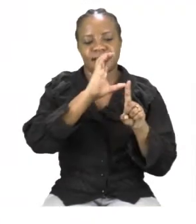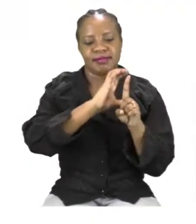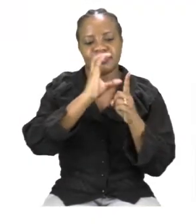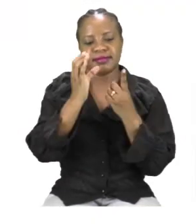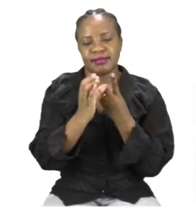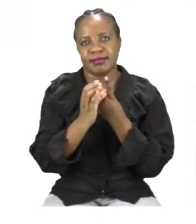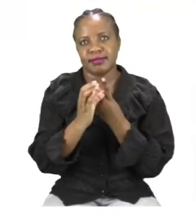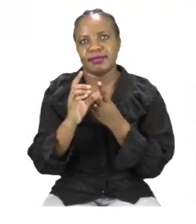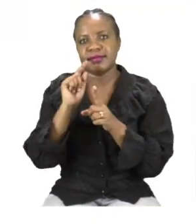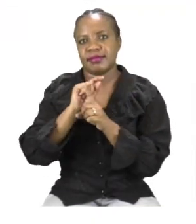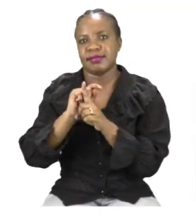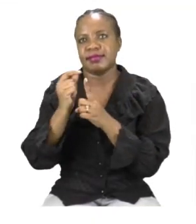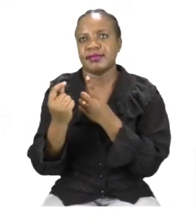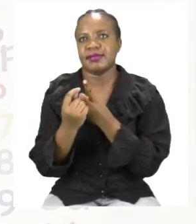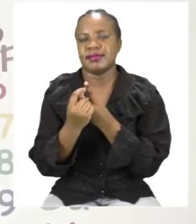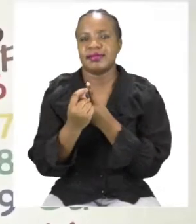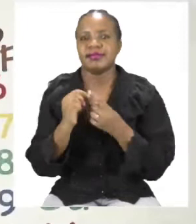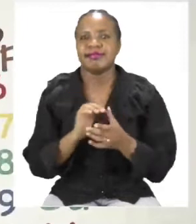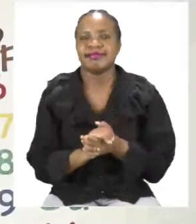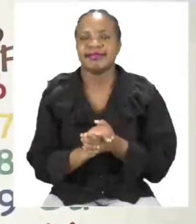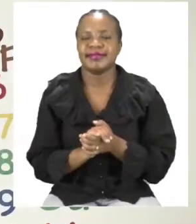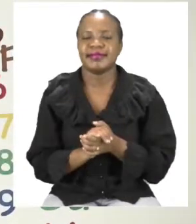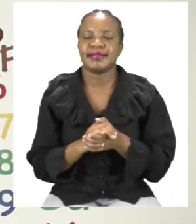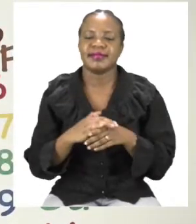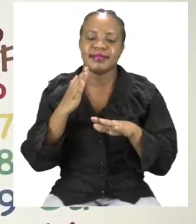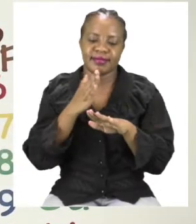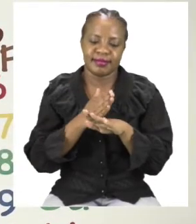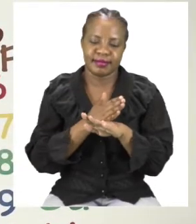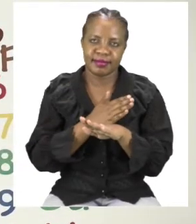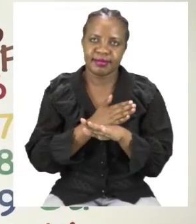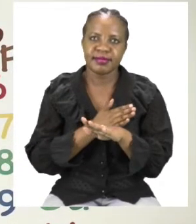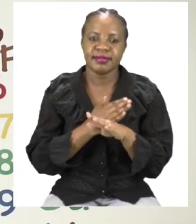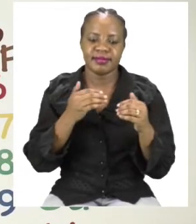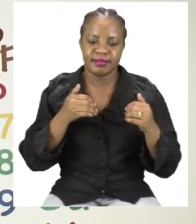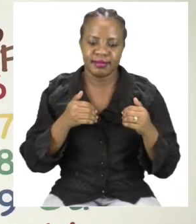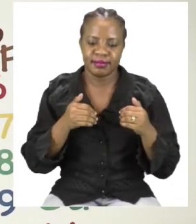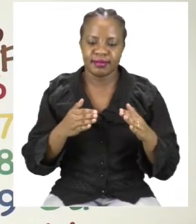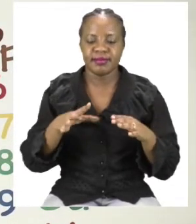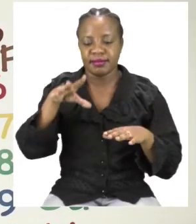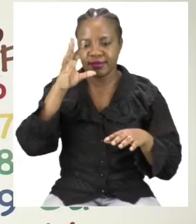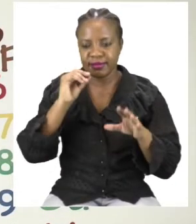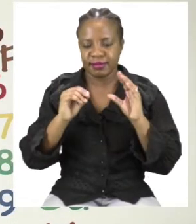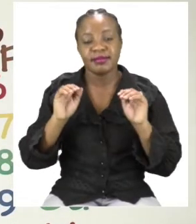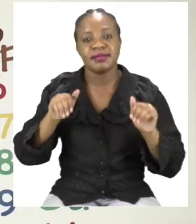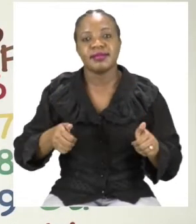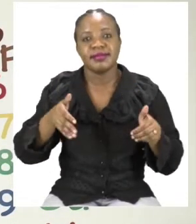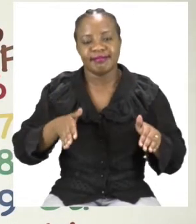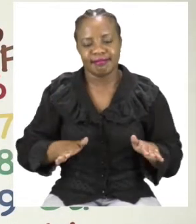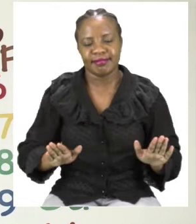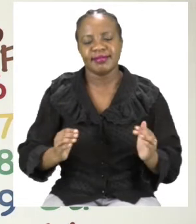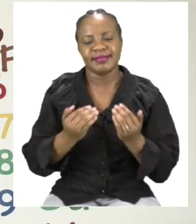culture and traditions. And before we get into any lessons, boys and girls, it is